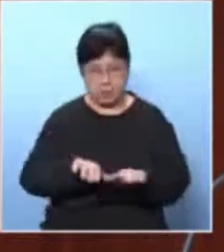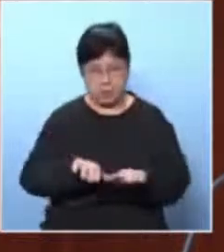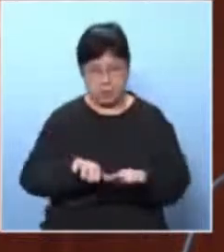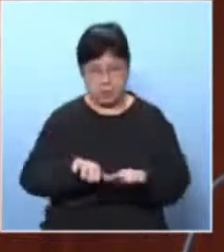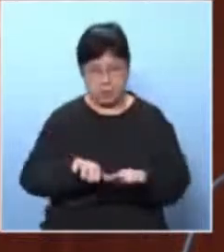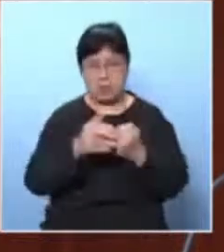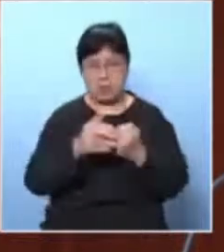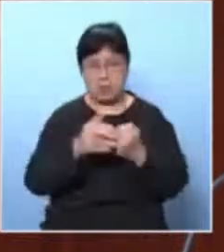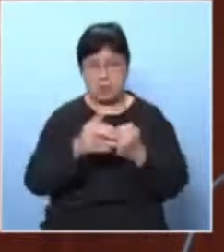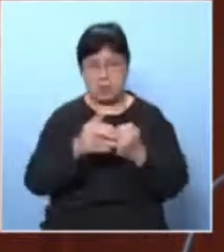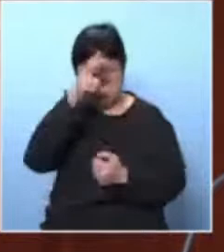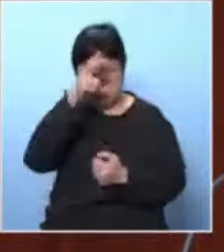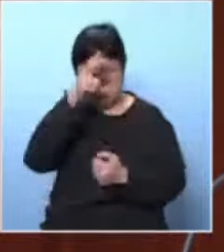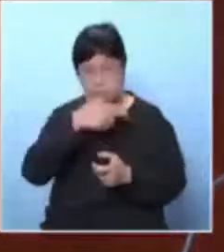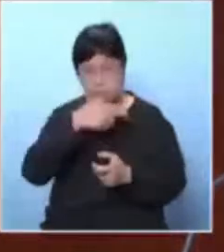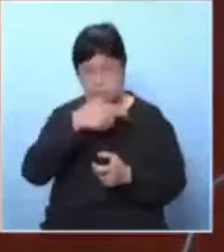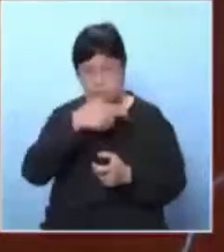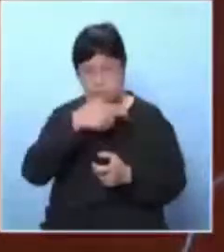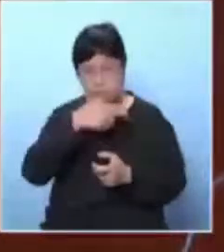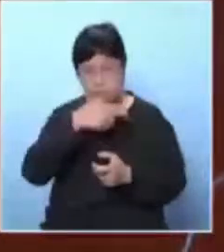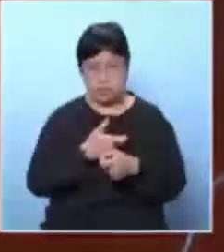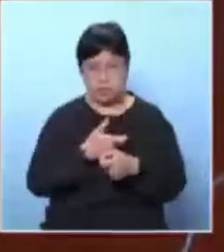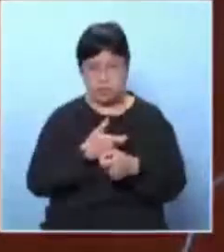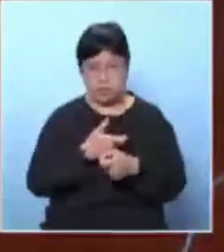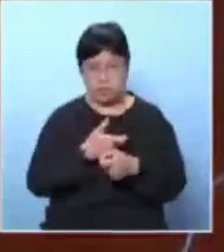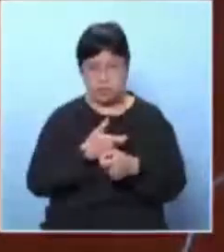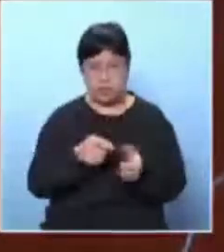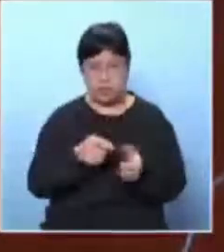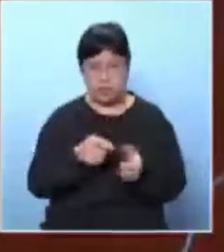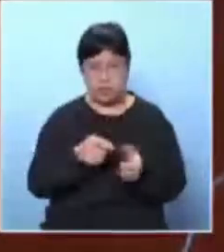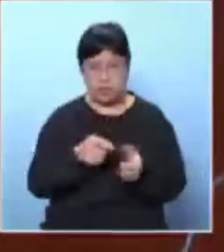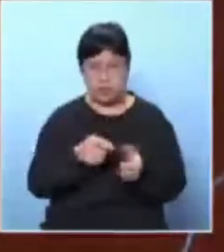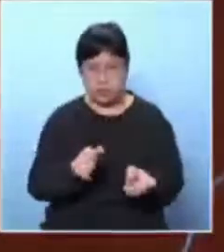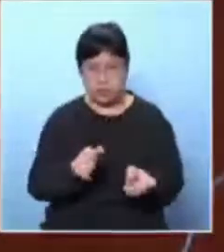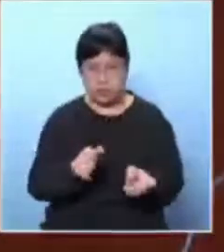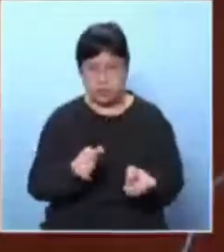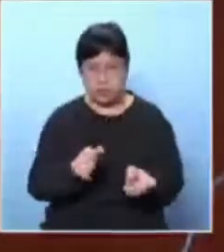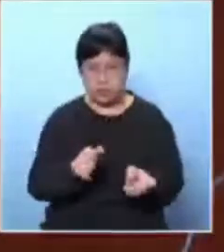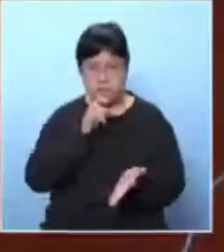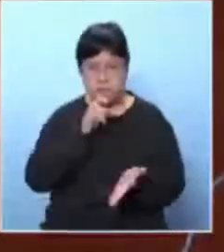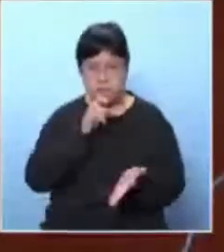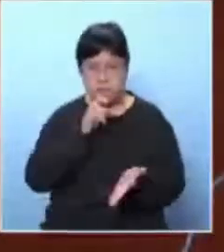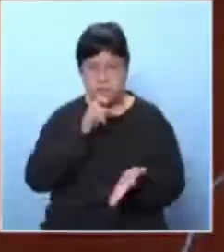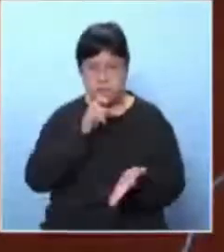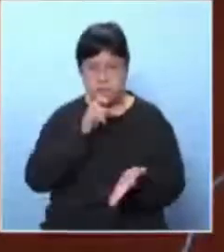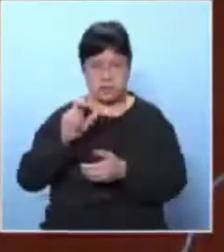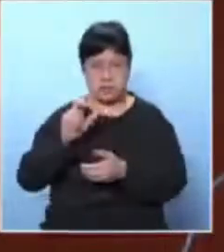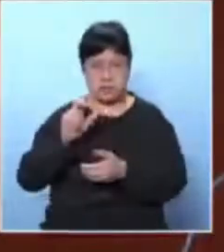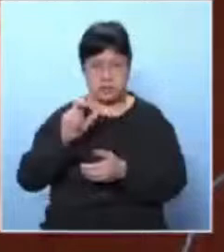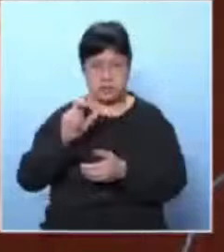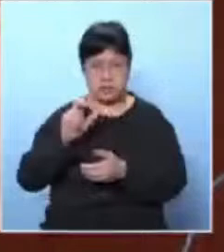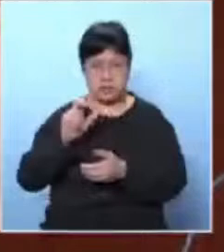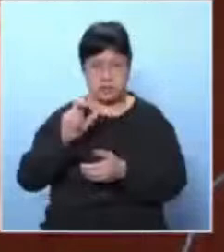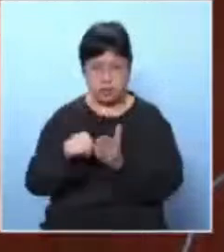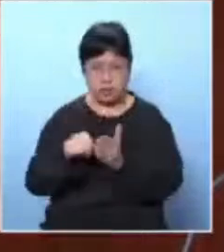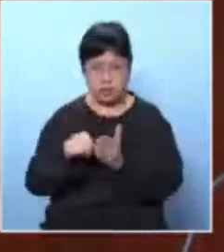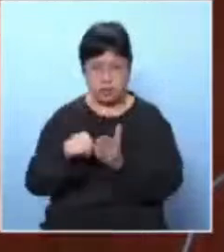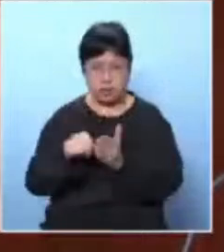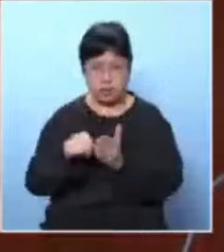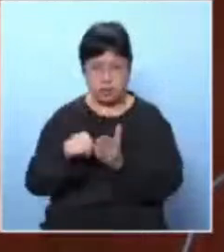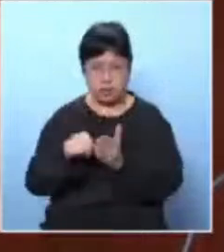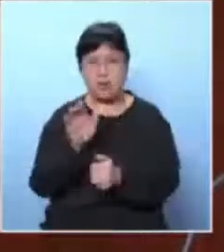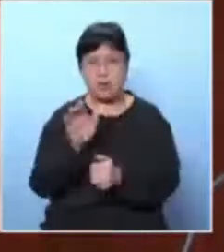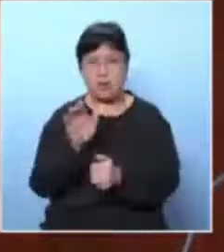of assessment 2024 and 25, the government will provide a deduction for expenses on assisted reproductive services